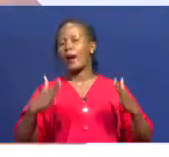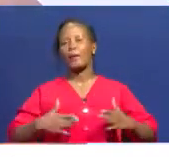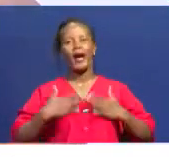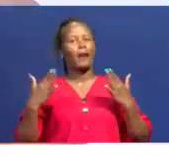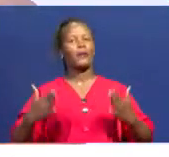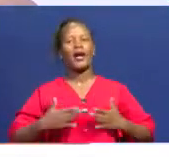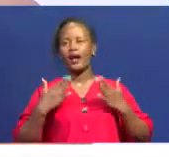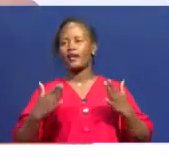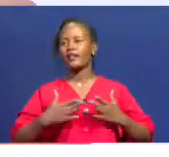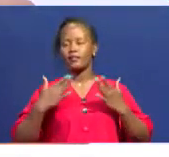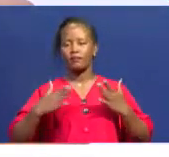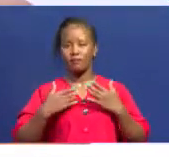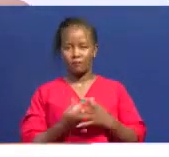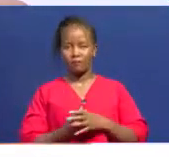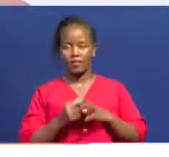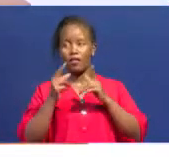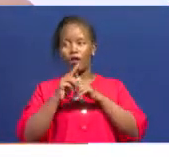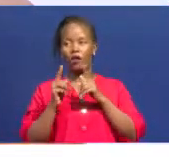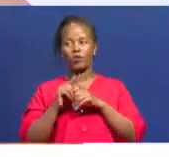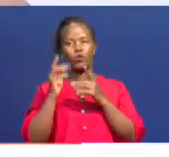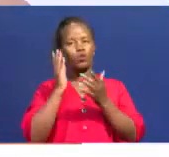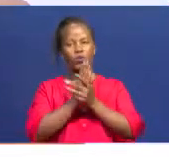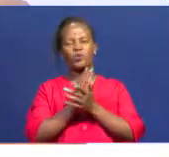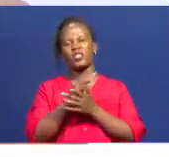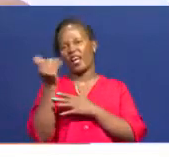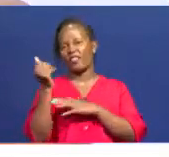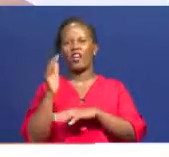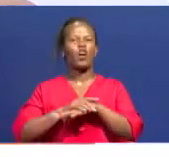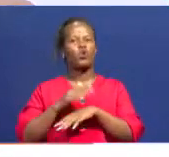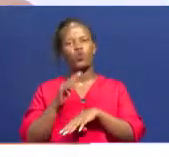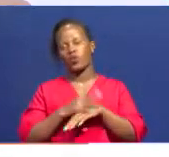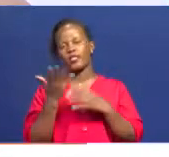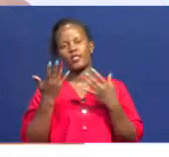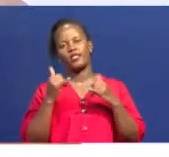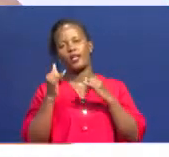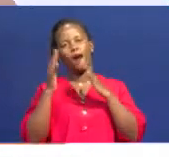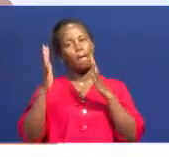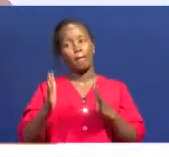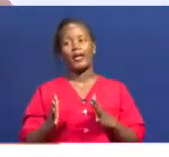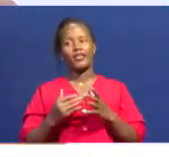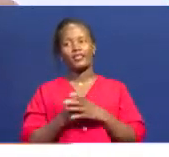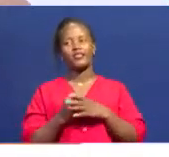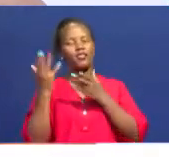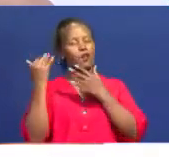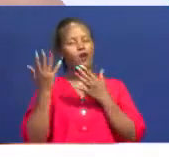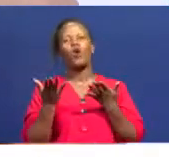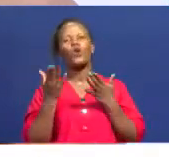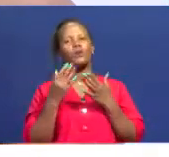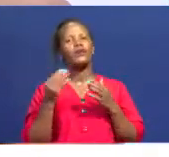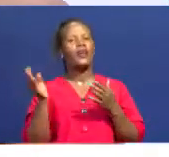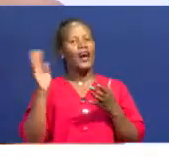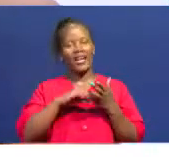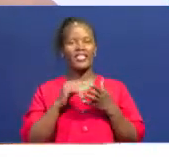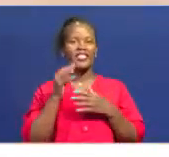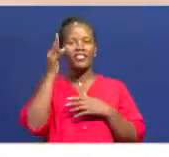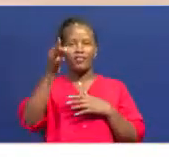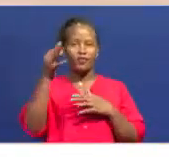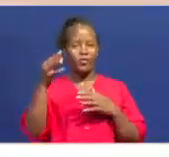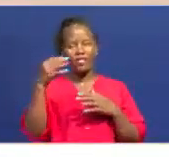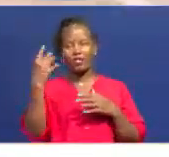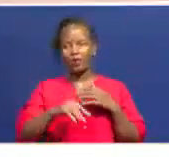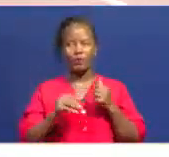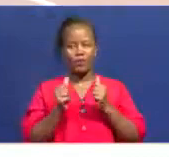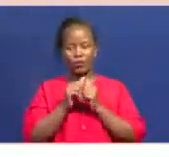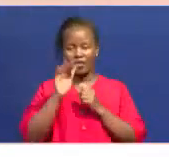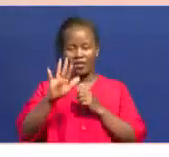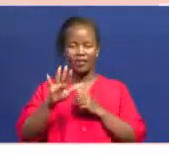that. And overall, she's a really good player. I hope not to meet in the future again, but I'm really happy the